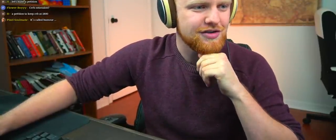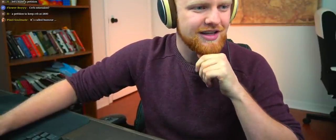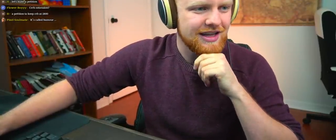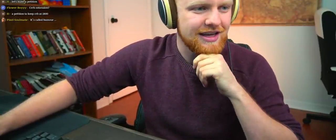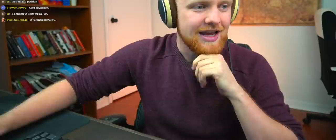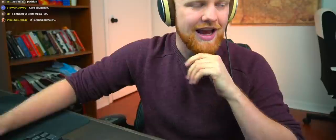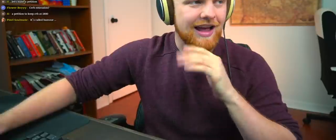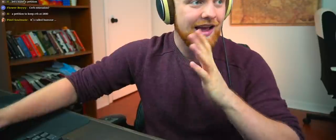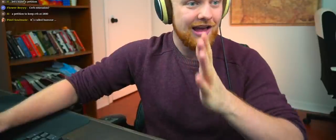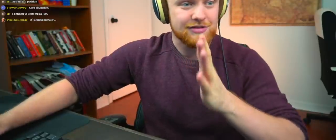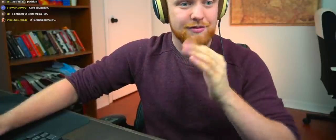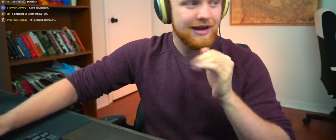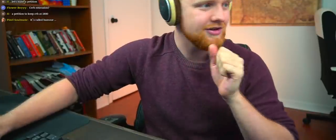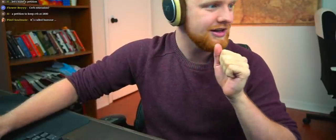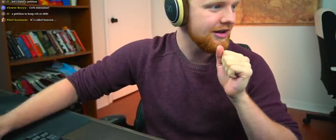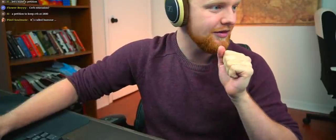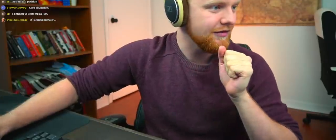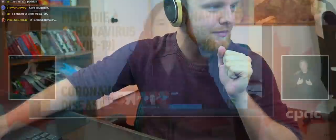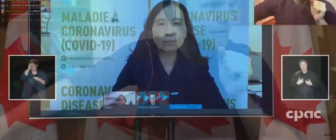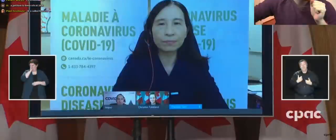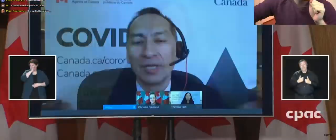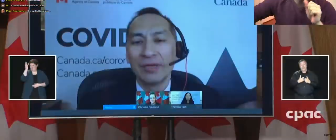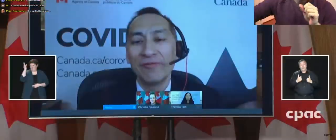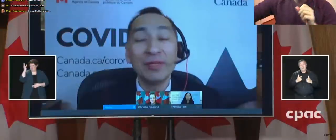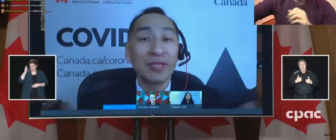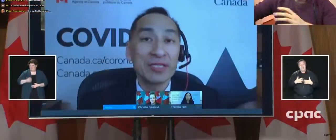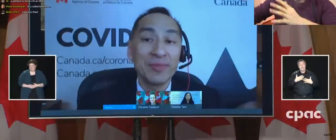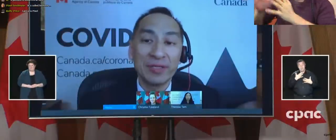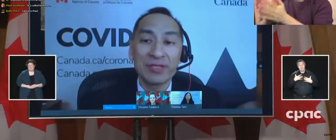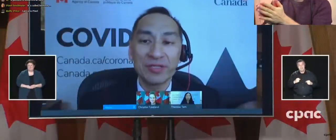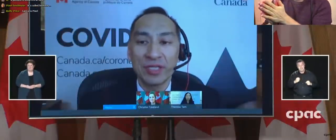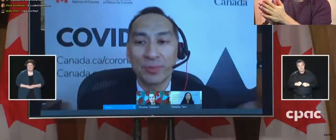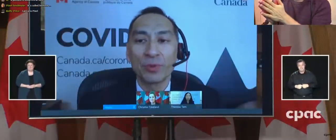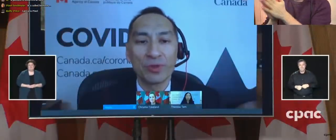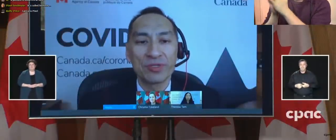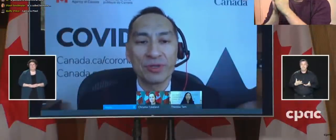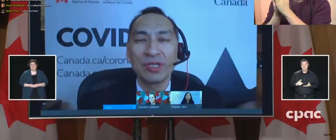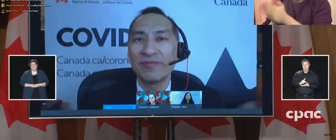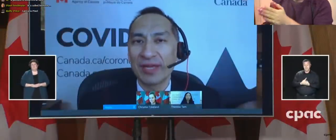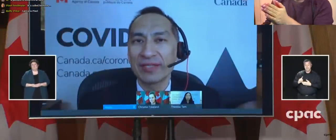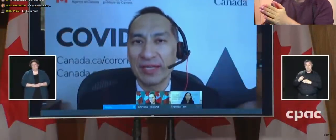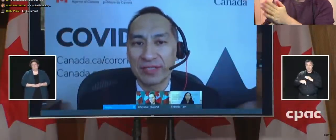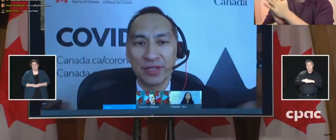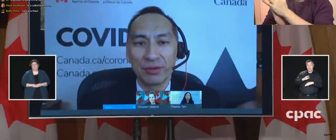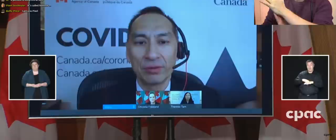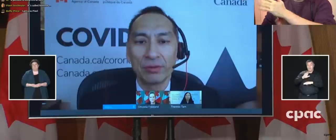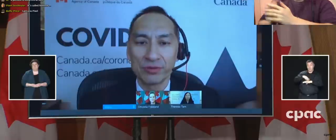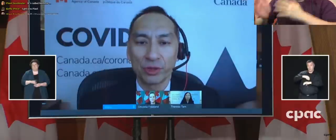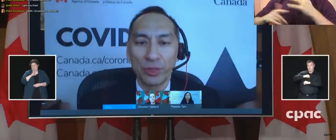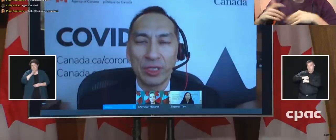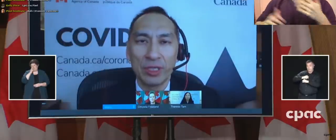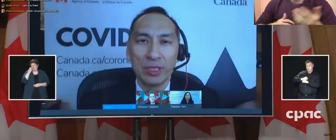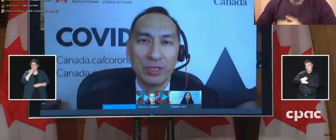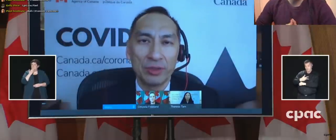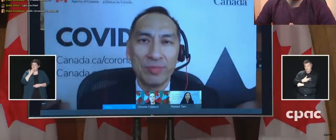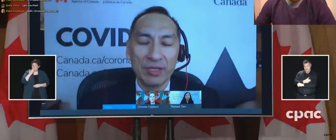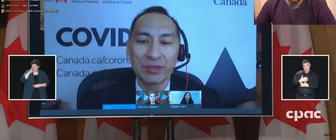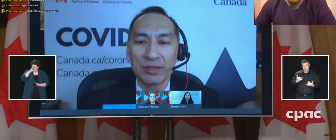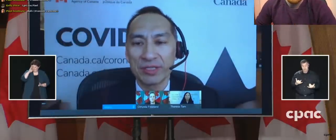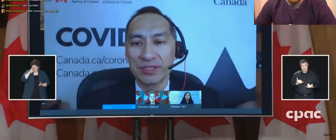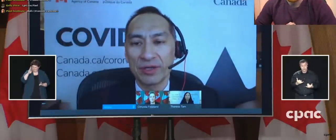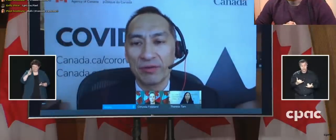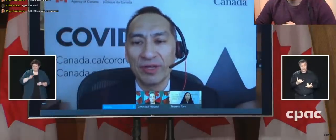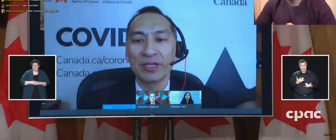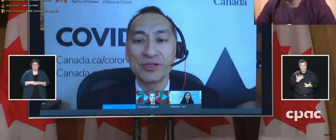for tuning in. And as a reminder here, I'll flip over to it. We've just got the health officials doing their update. They just update on